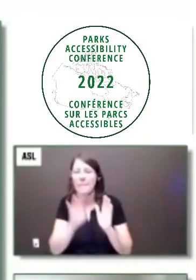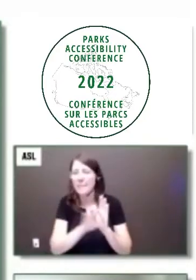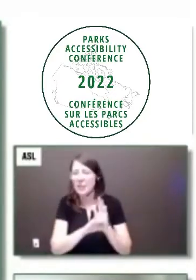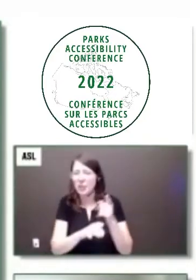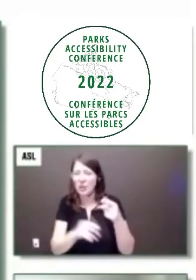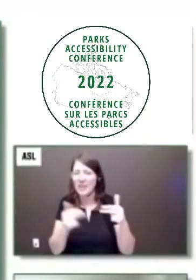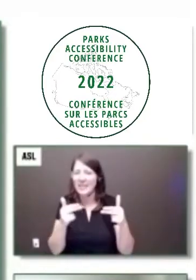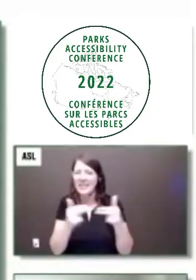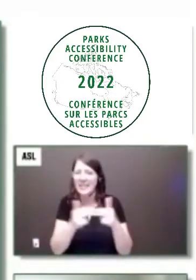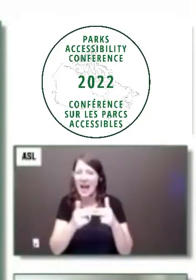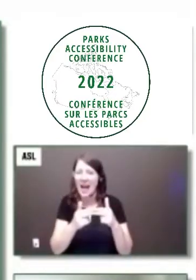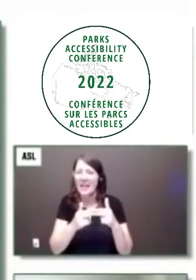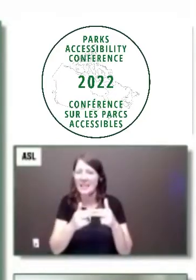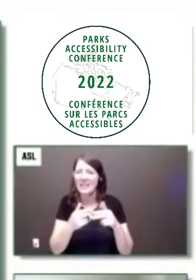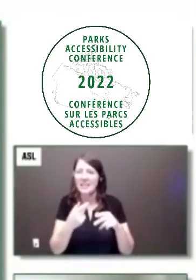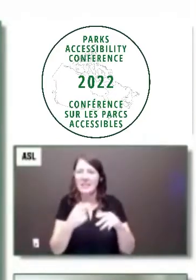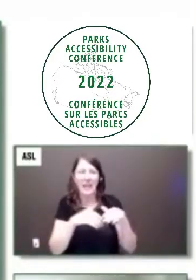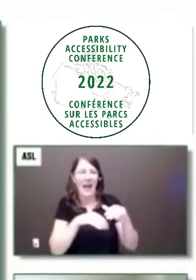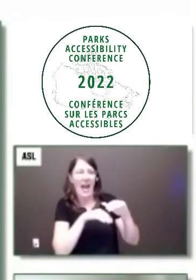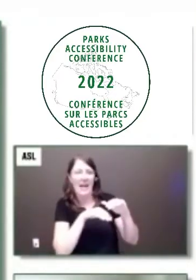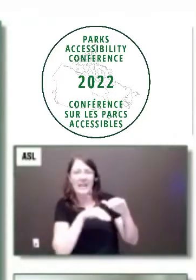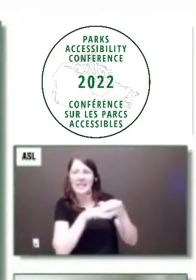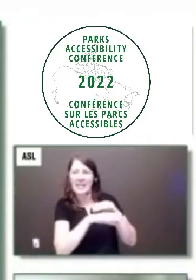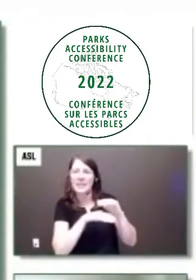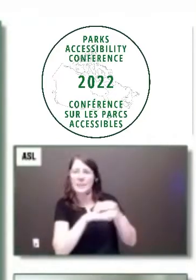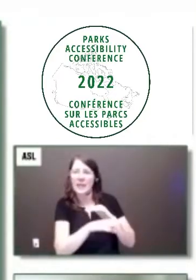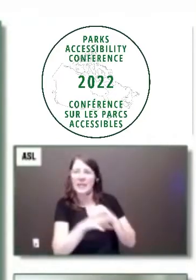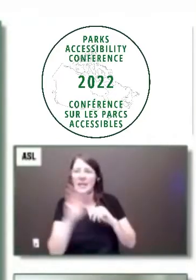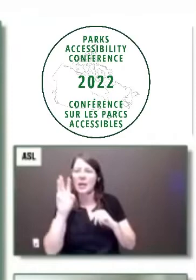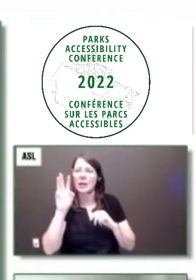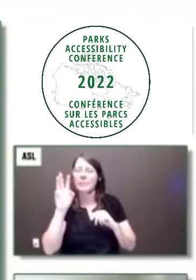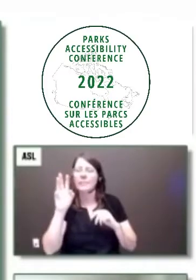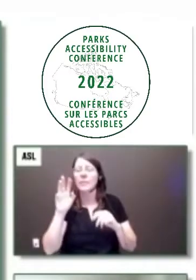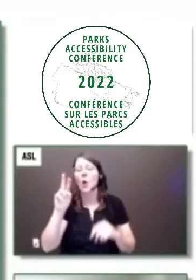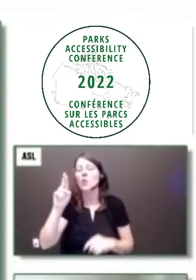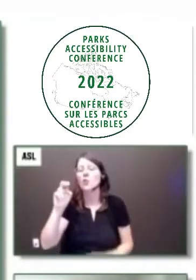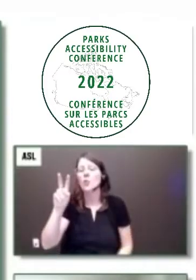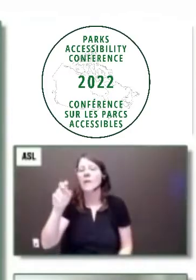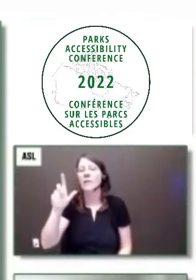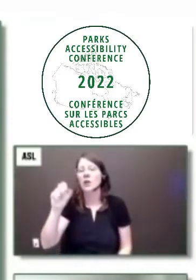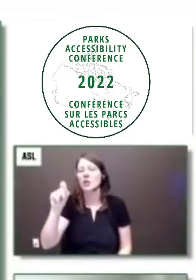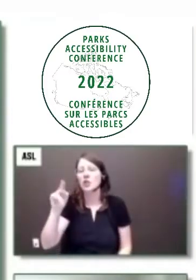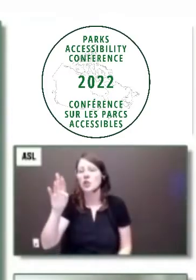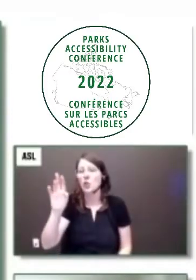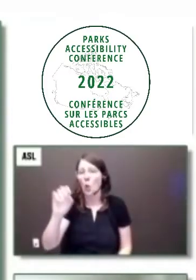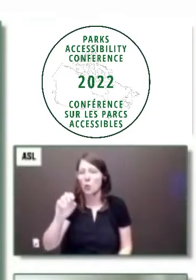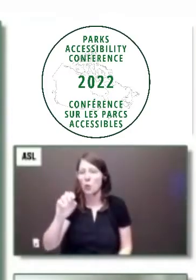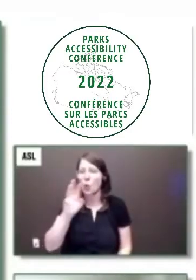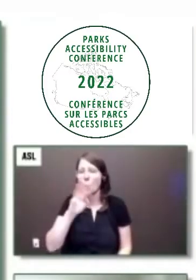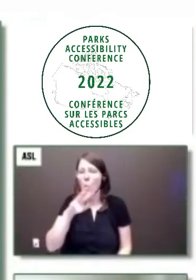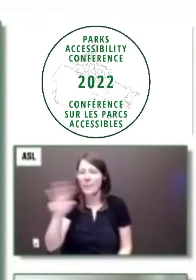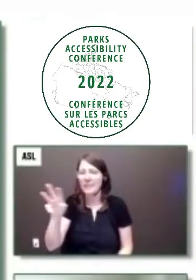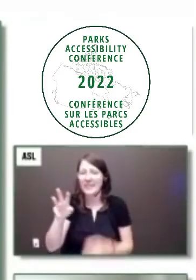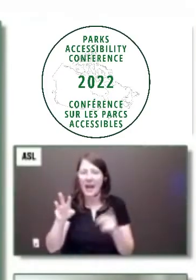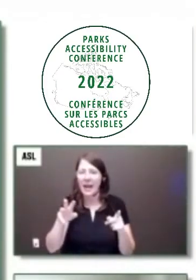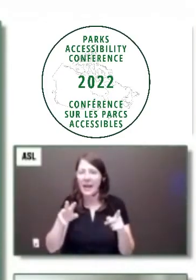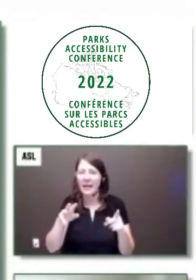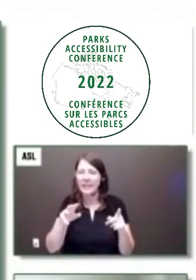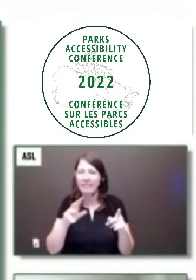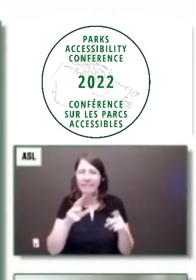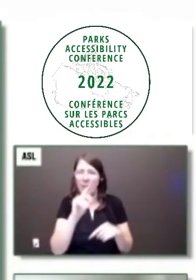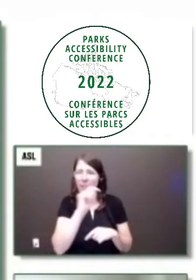from the accessibility page of Revelstoke National Park. All it says is washrooms without any specifications. Next